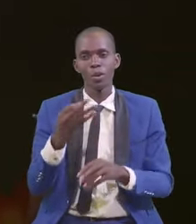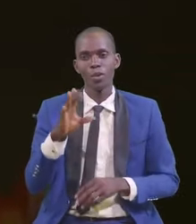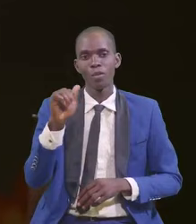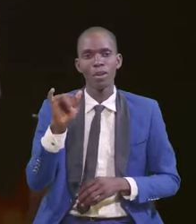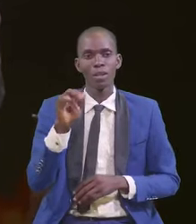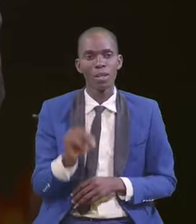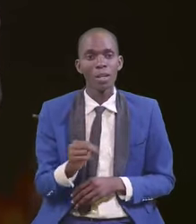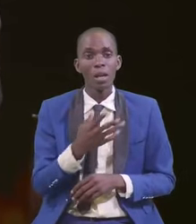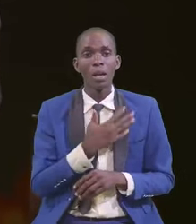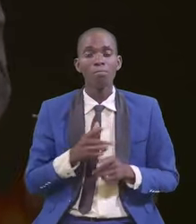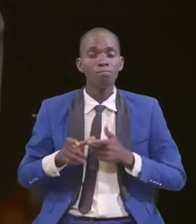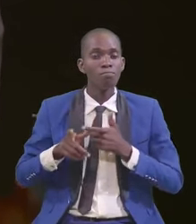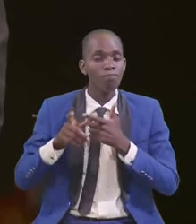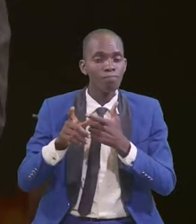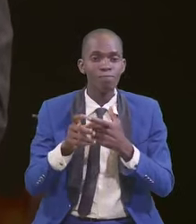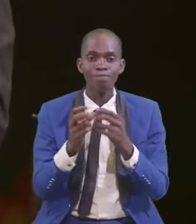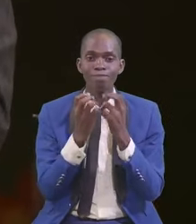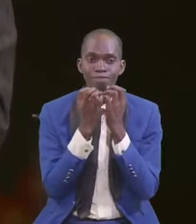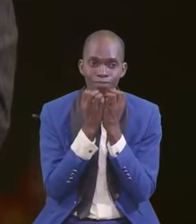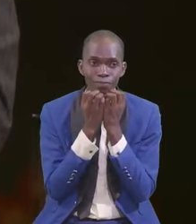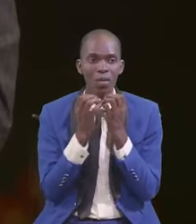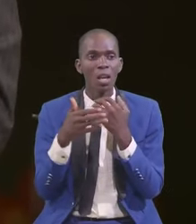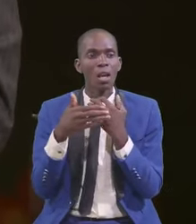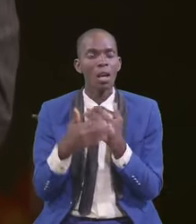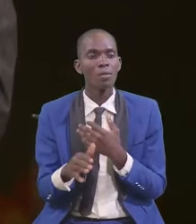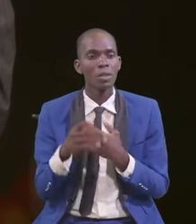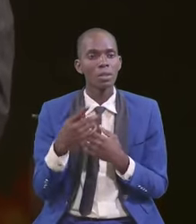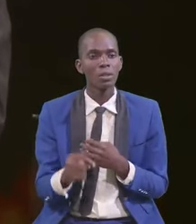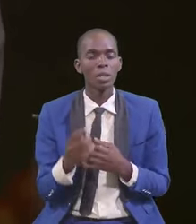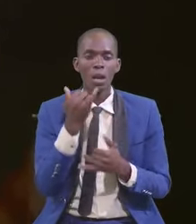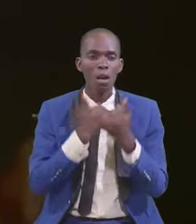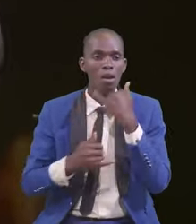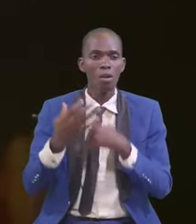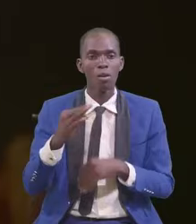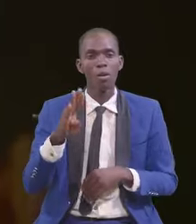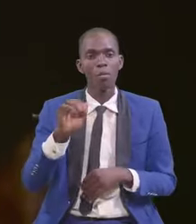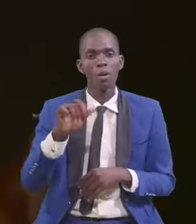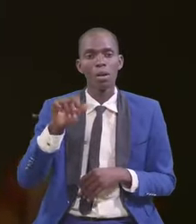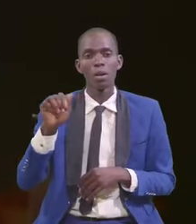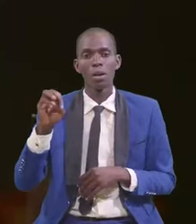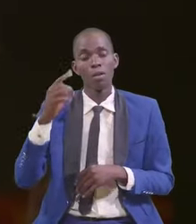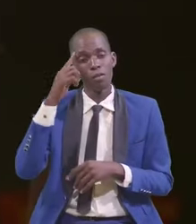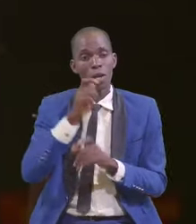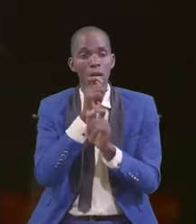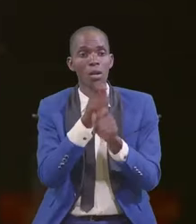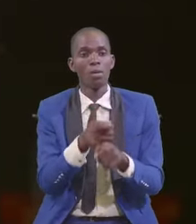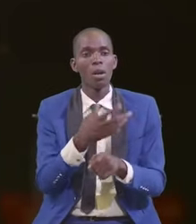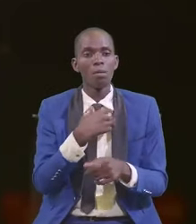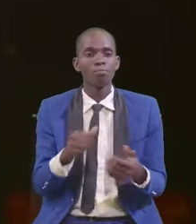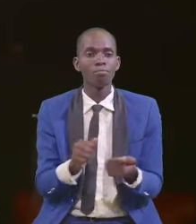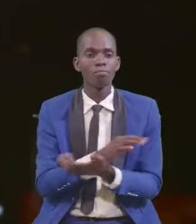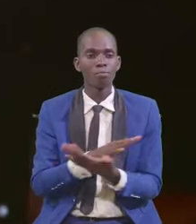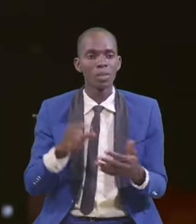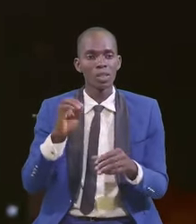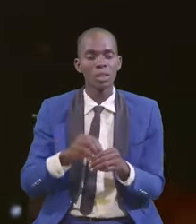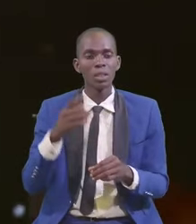and ran greedily after the error of bam for a word and perished in